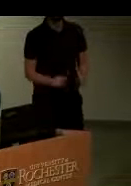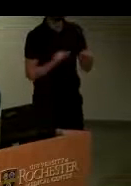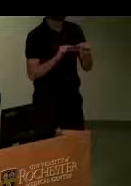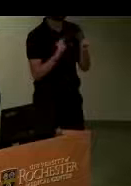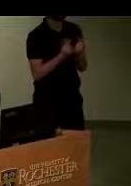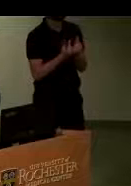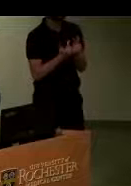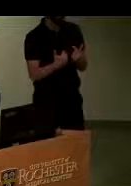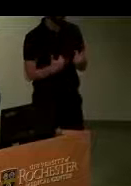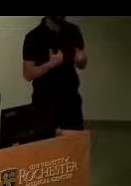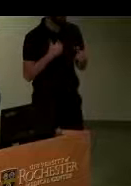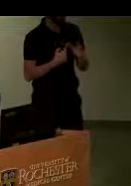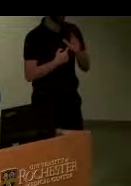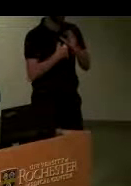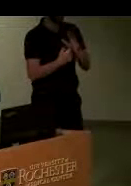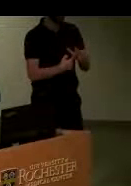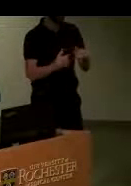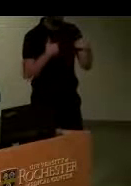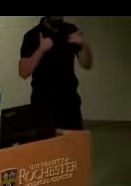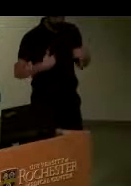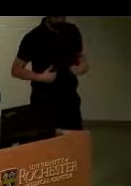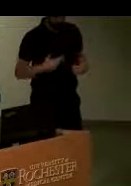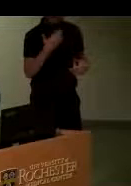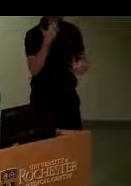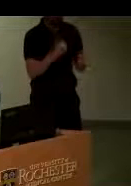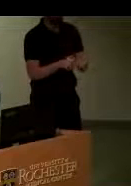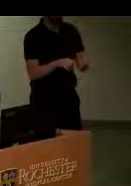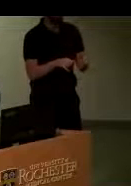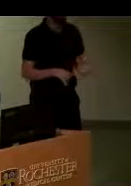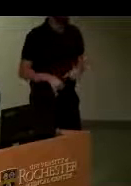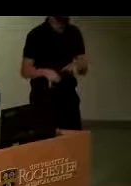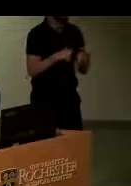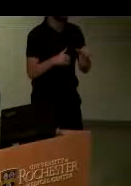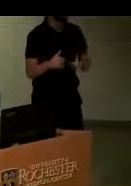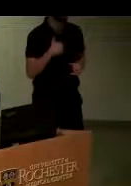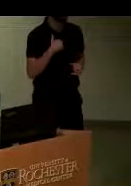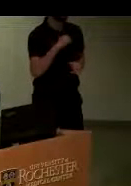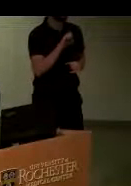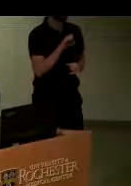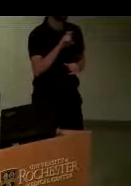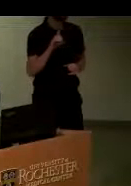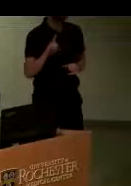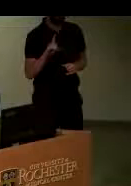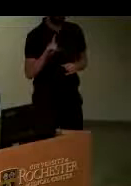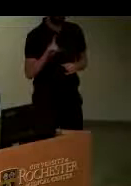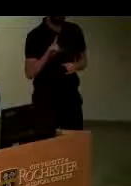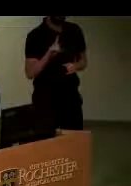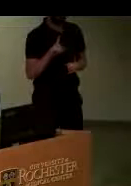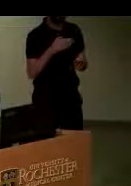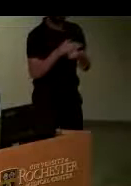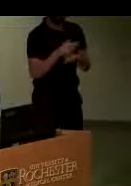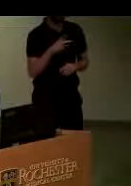says, show anatomically why it is so common to have erectile dysfunction after a prostatectomy.